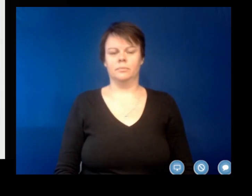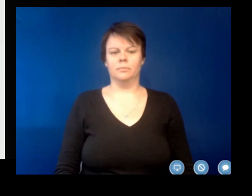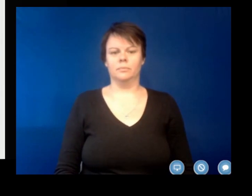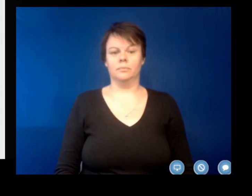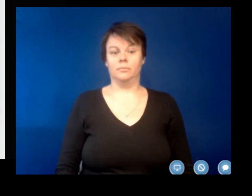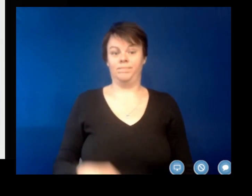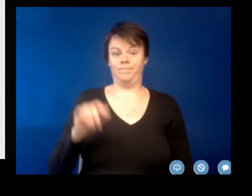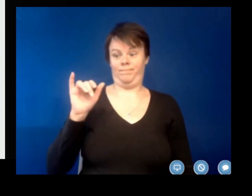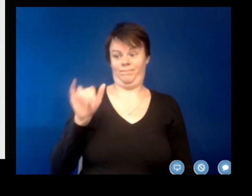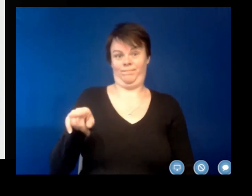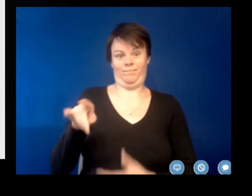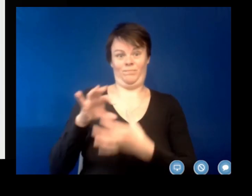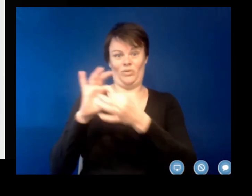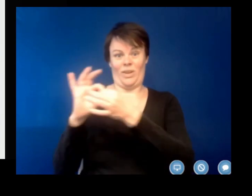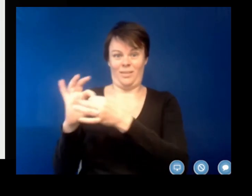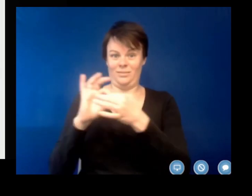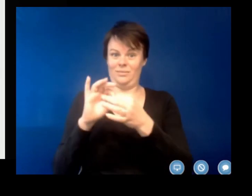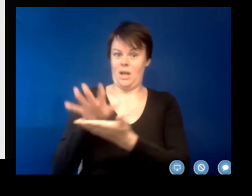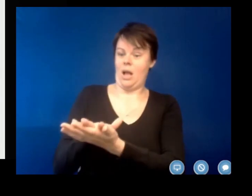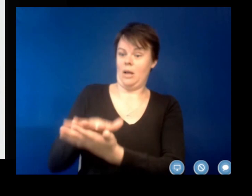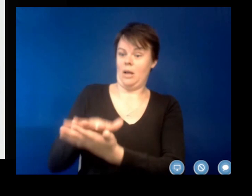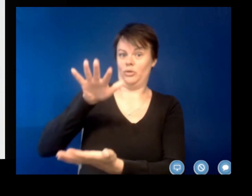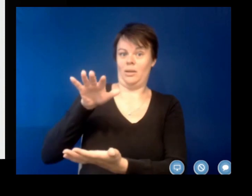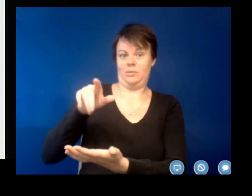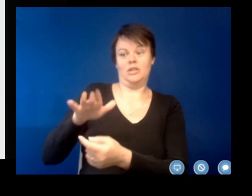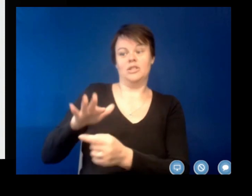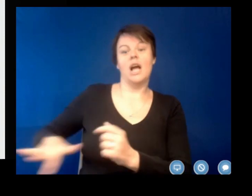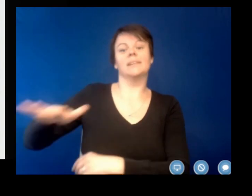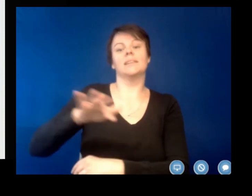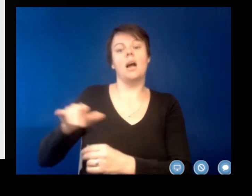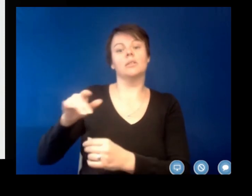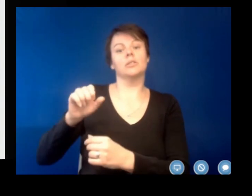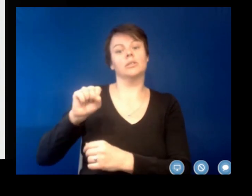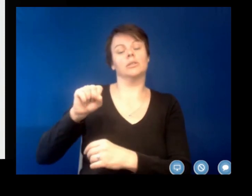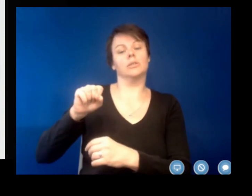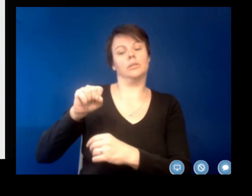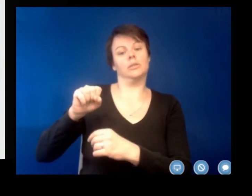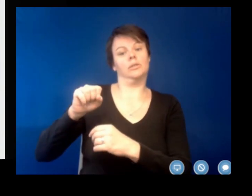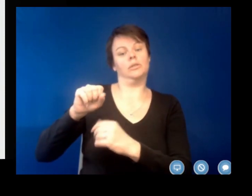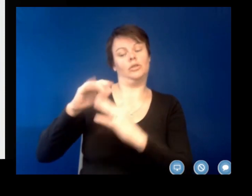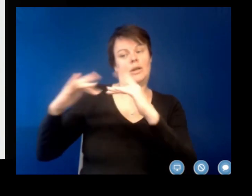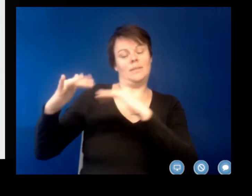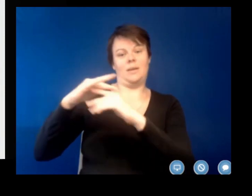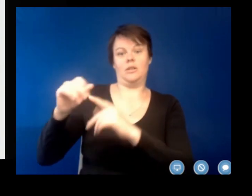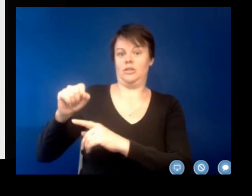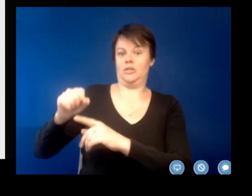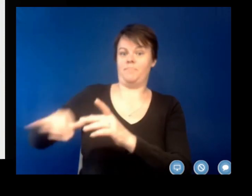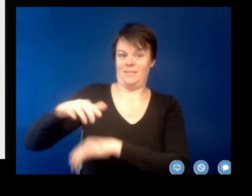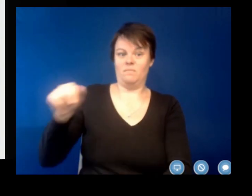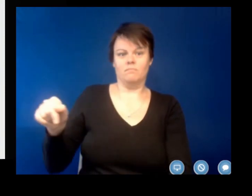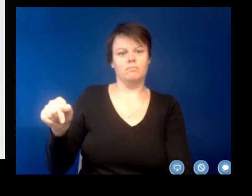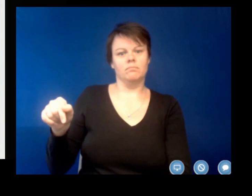charity, either by solidarity, or either by global participation. So, and this shows